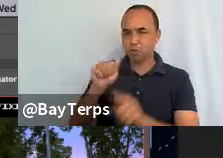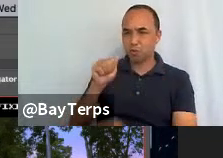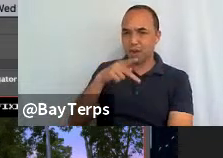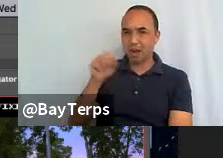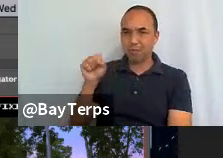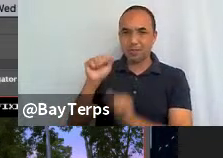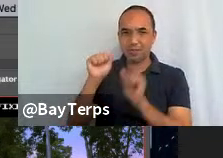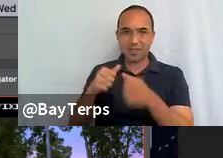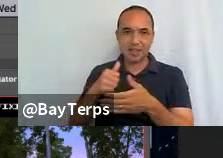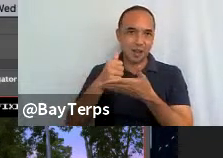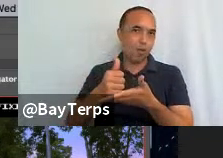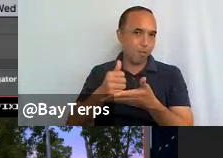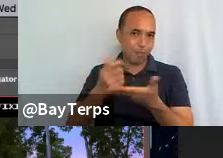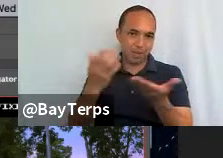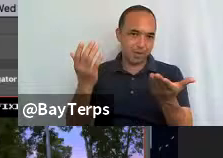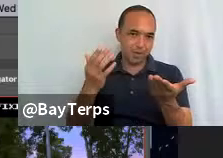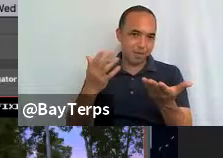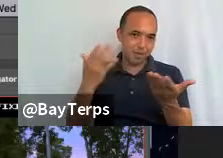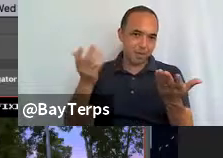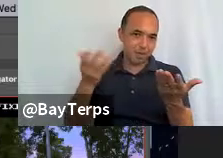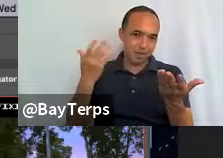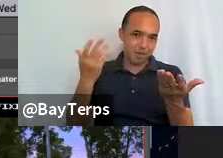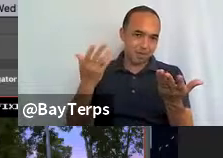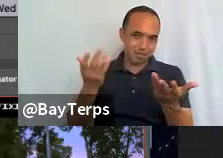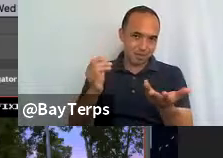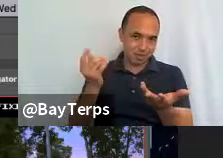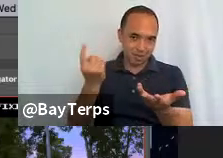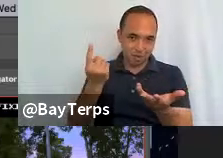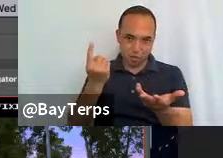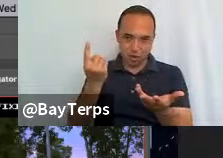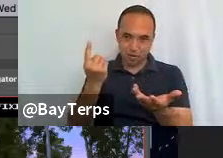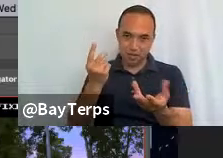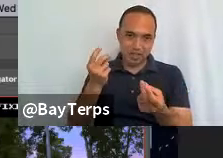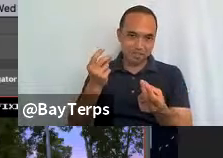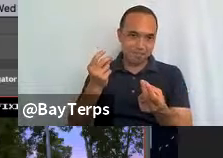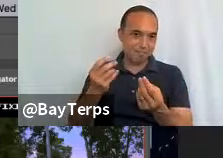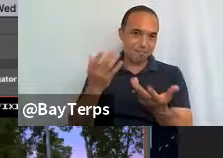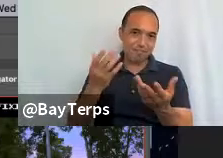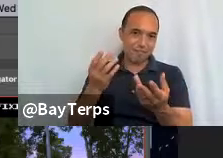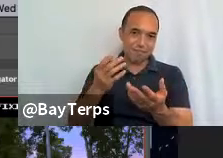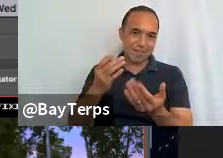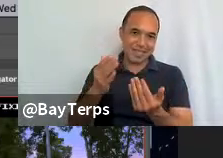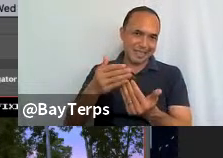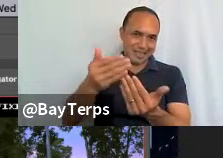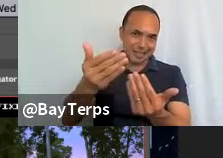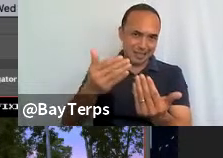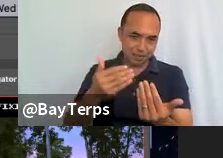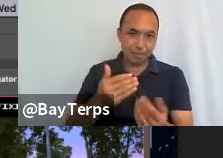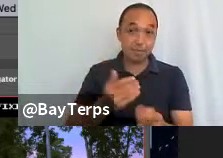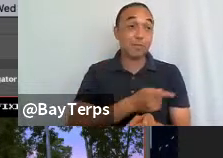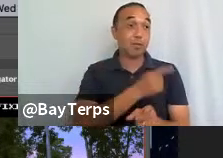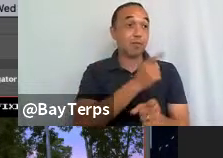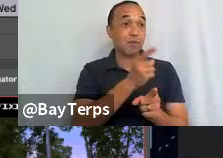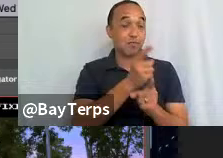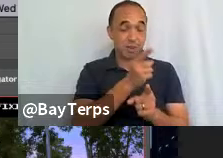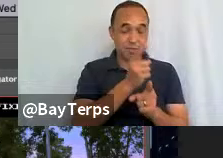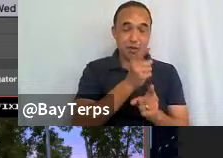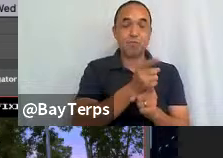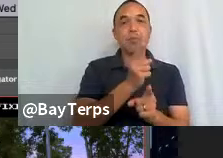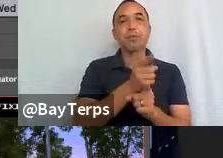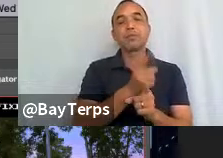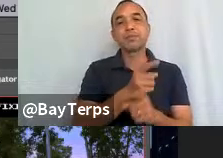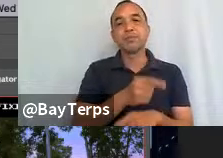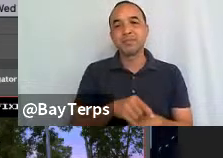as a layperson really quickly, like Yes. Snapseed and stuff. Absolutely. And you're totally right, because I have an app on my phone that gives